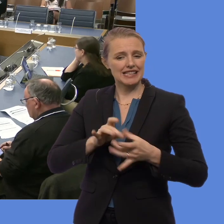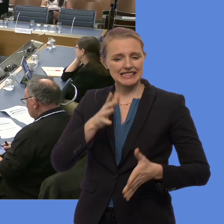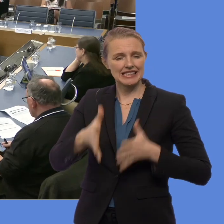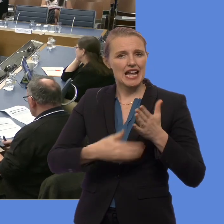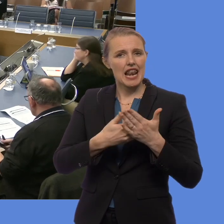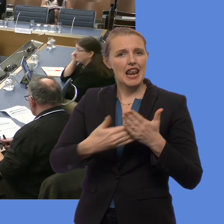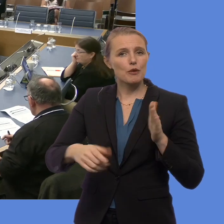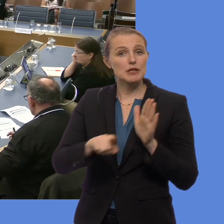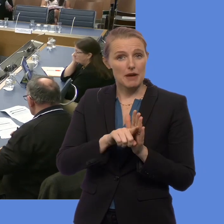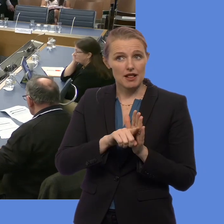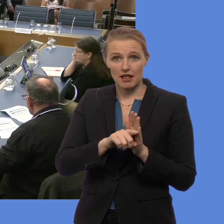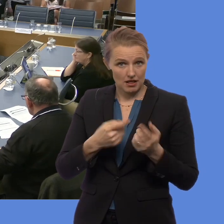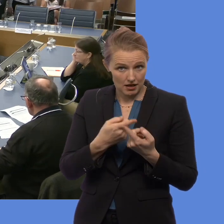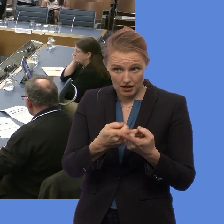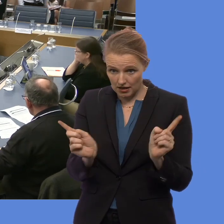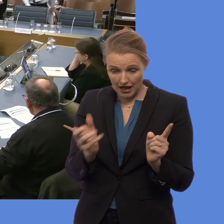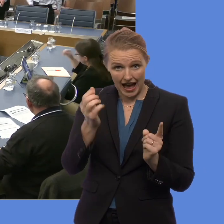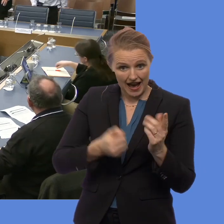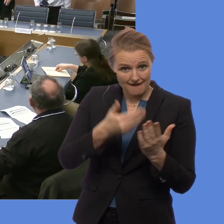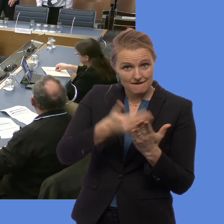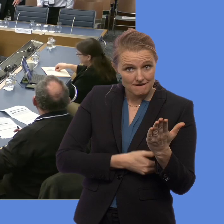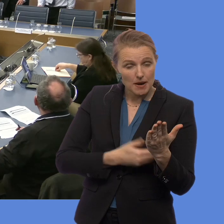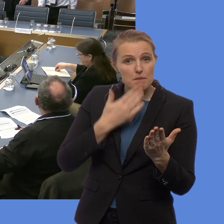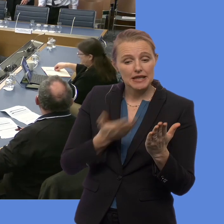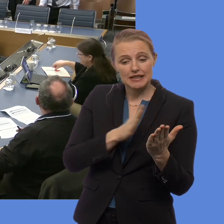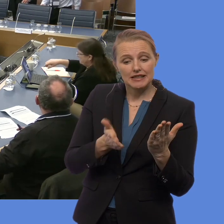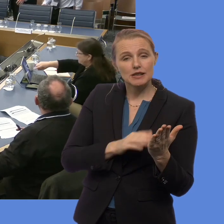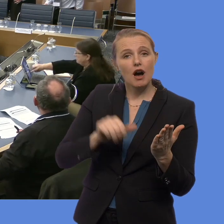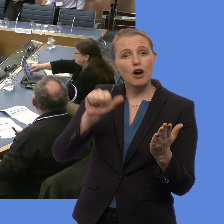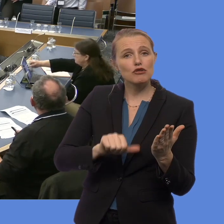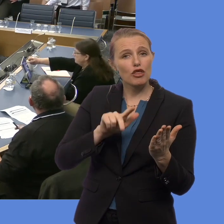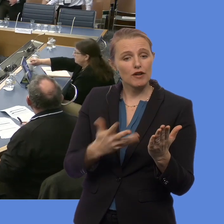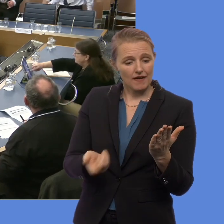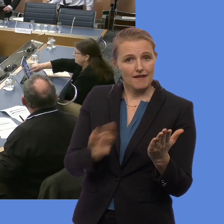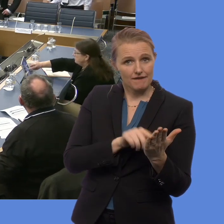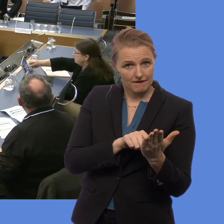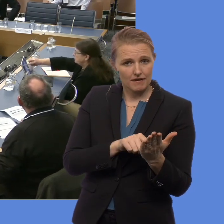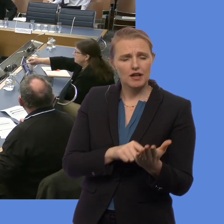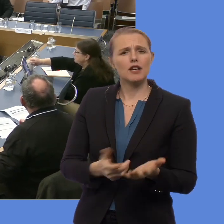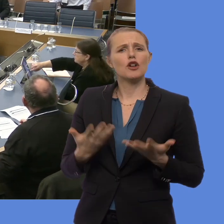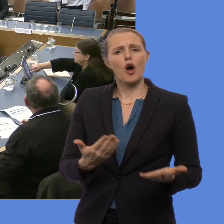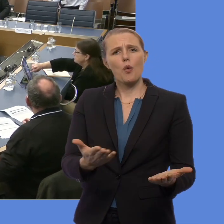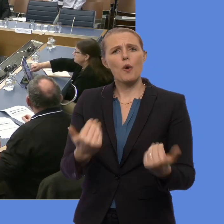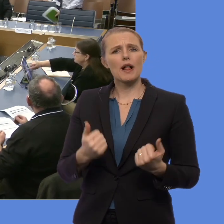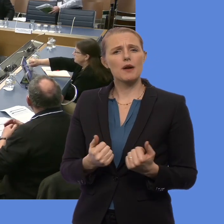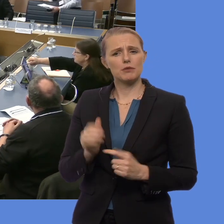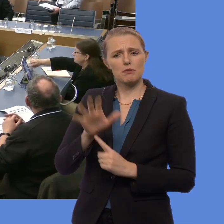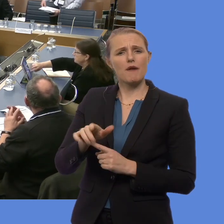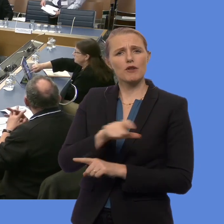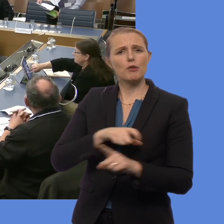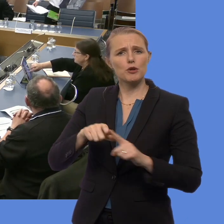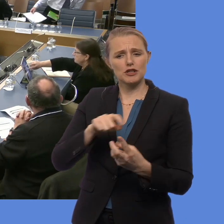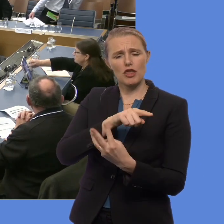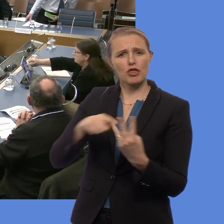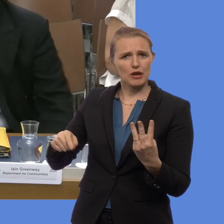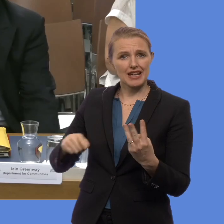in-confidence copy of the bill is at page 135. And I'd now like to welcome the following officials to our meeting this morning. So I